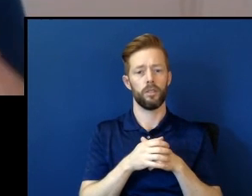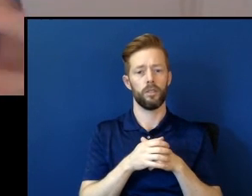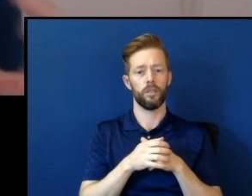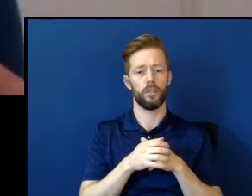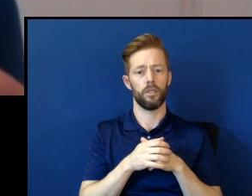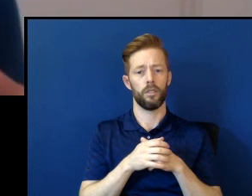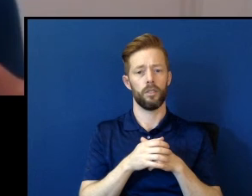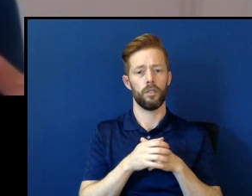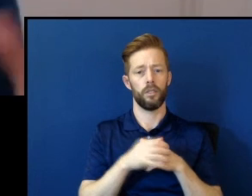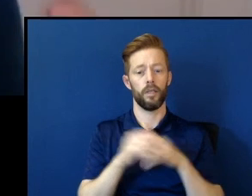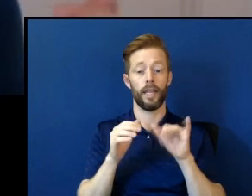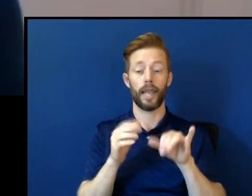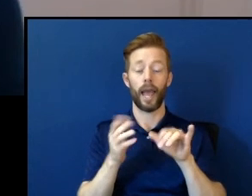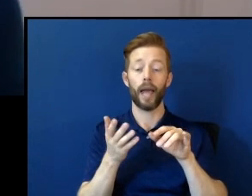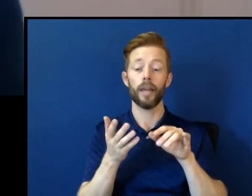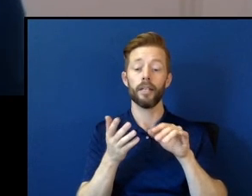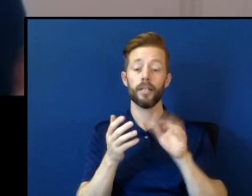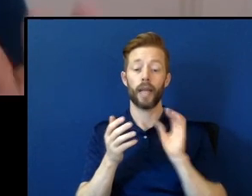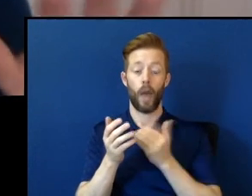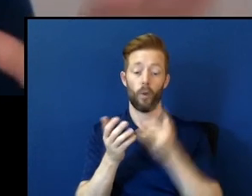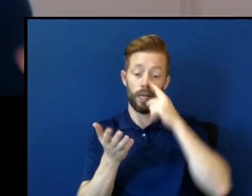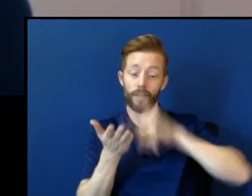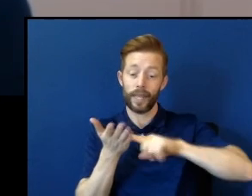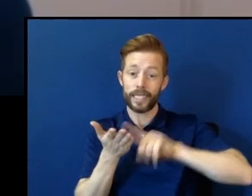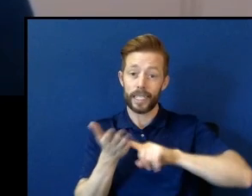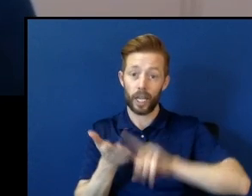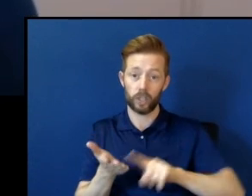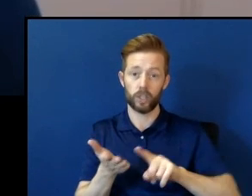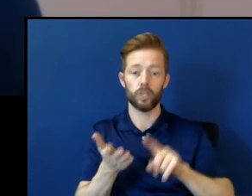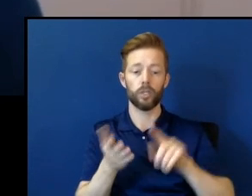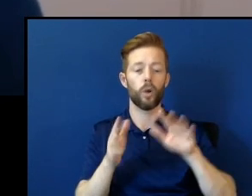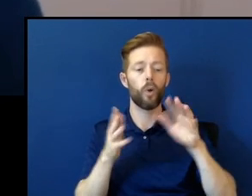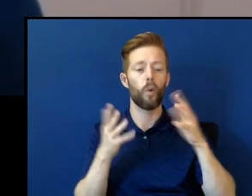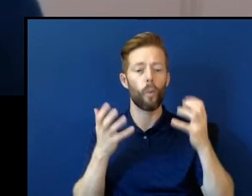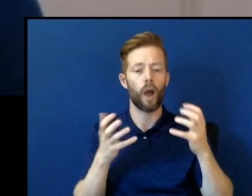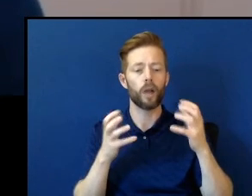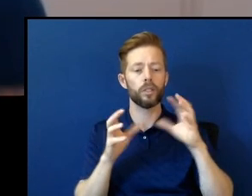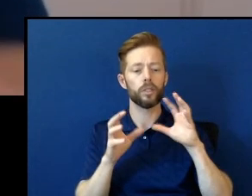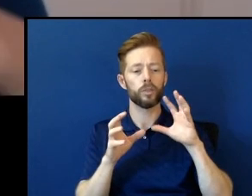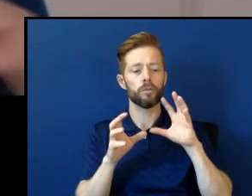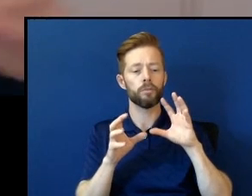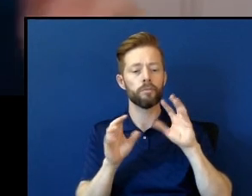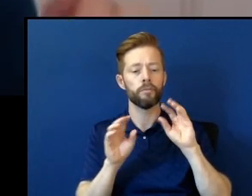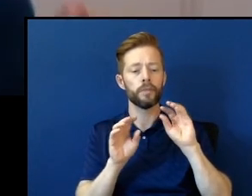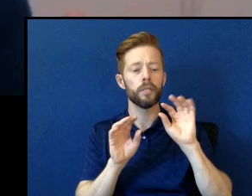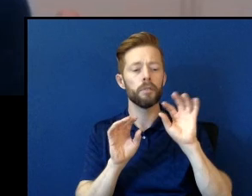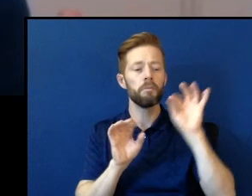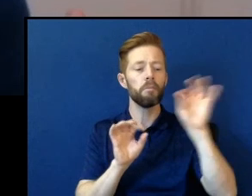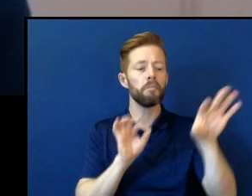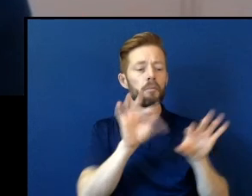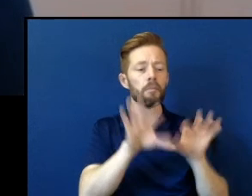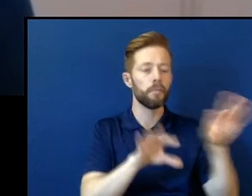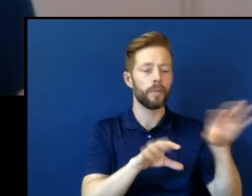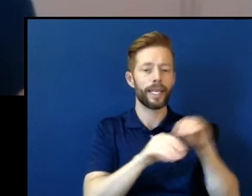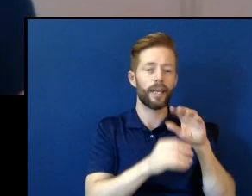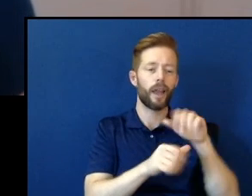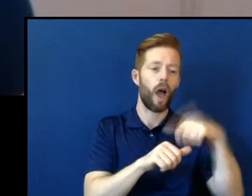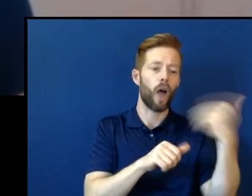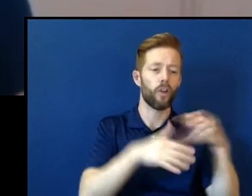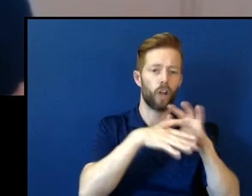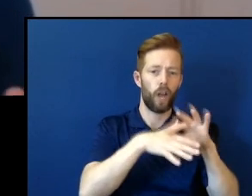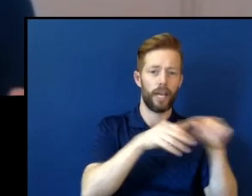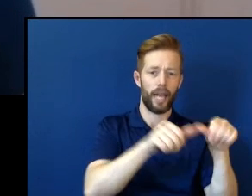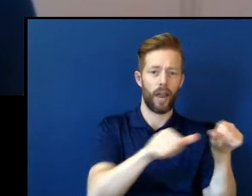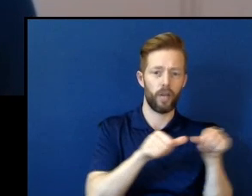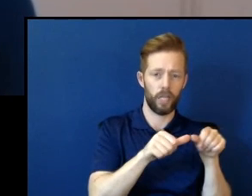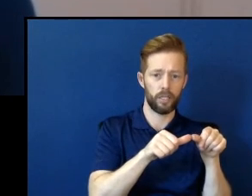of investigations infused into other parts of their educational world. So crossing contexts was a little bit